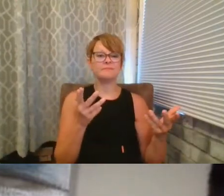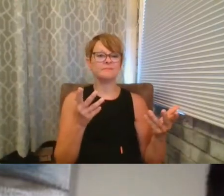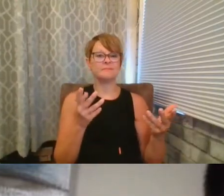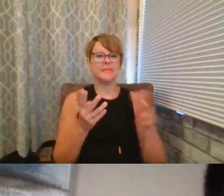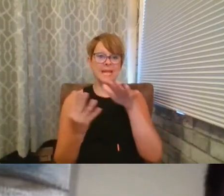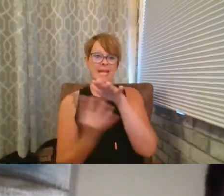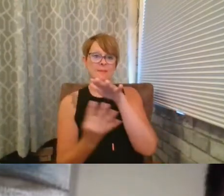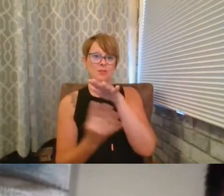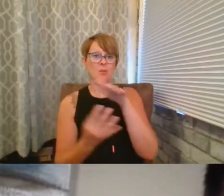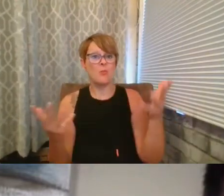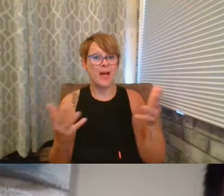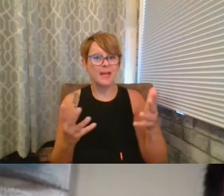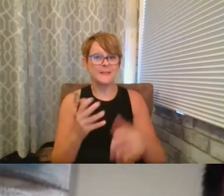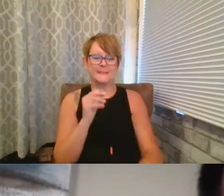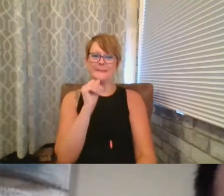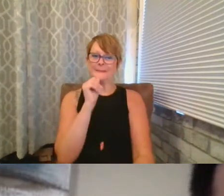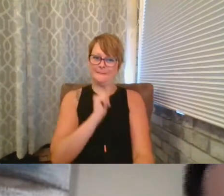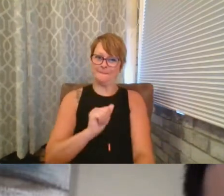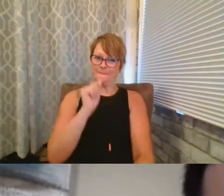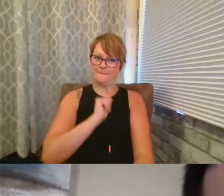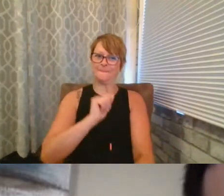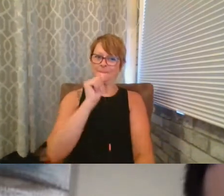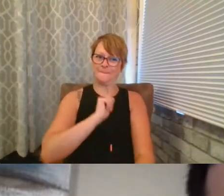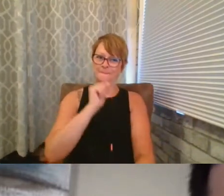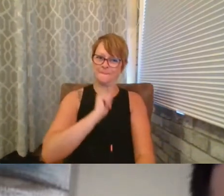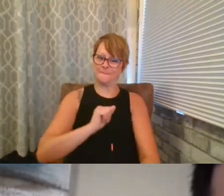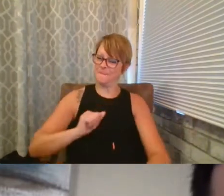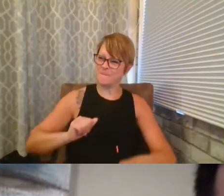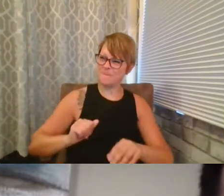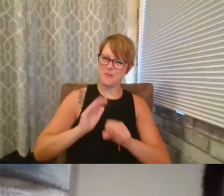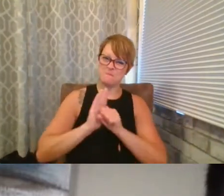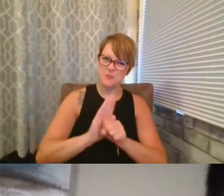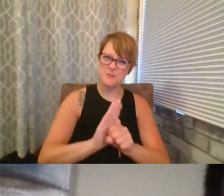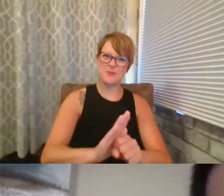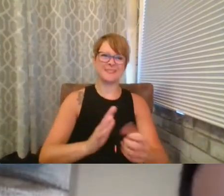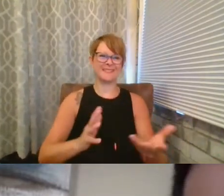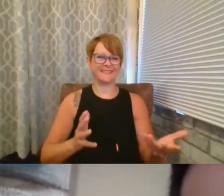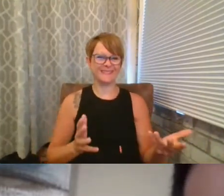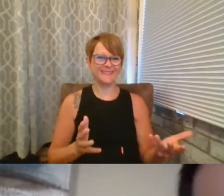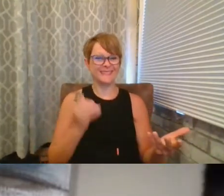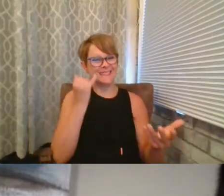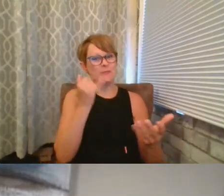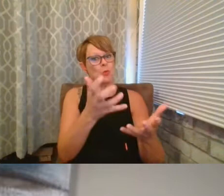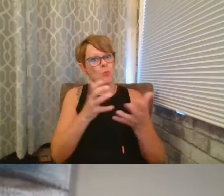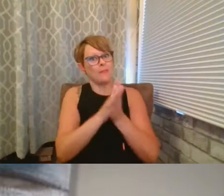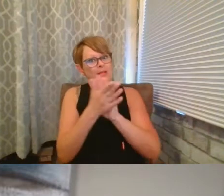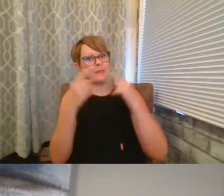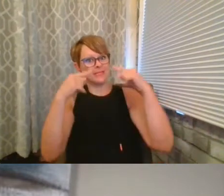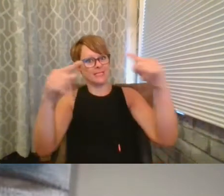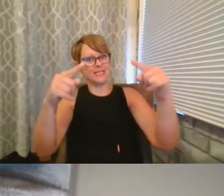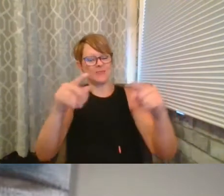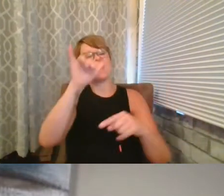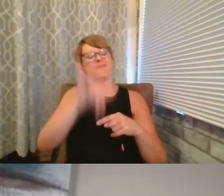perseverance or tenaciousness that inherently needs to be there if you are going to do something substantial. I just referred to